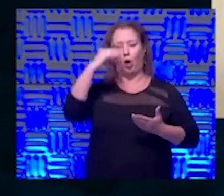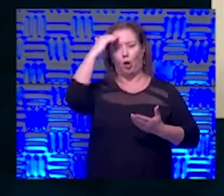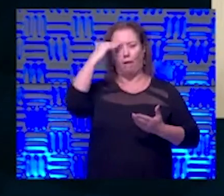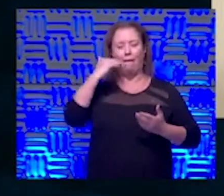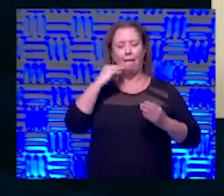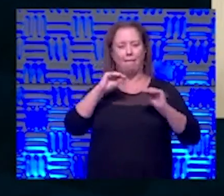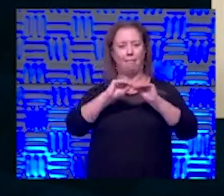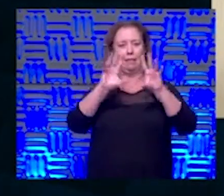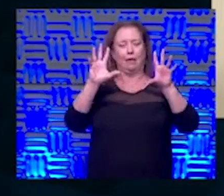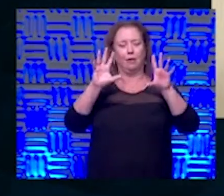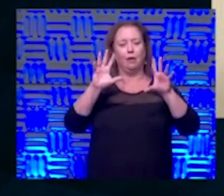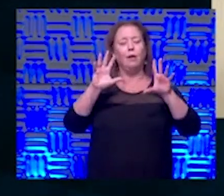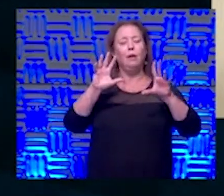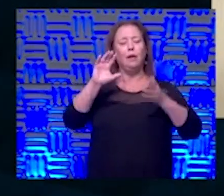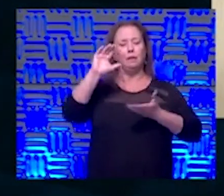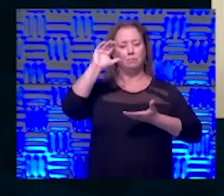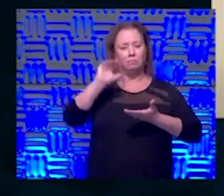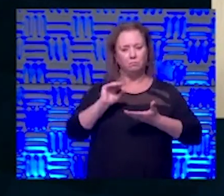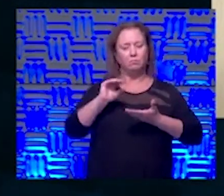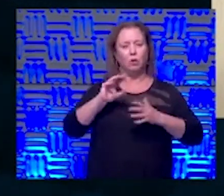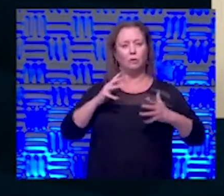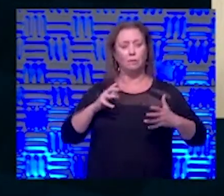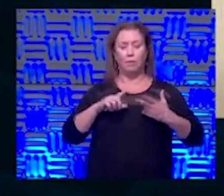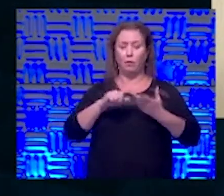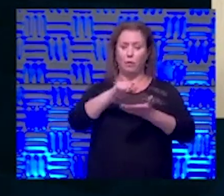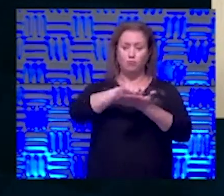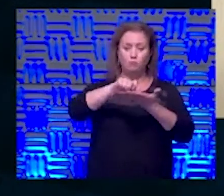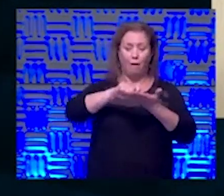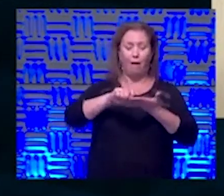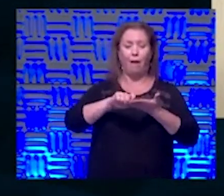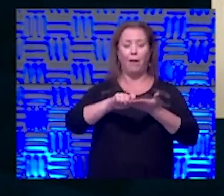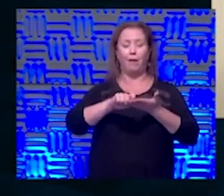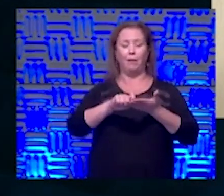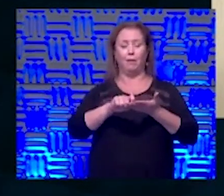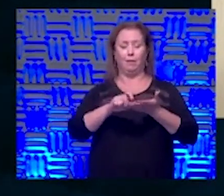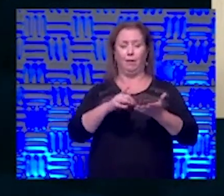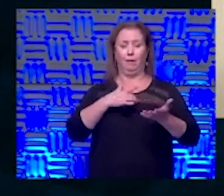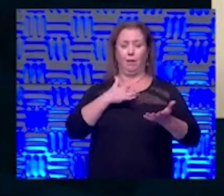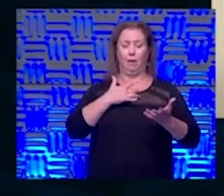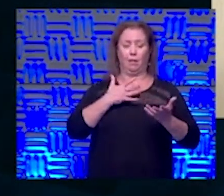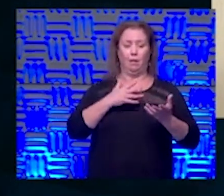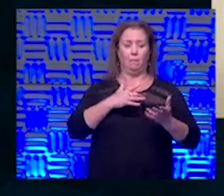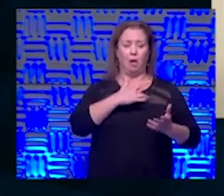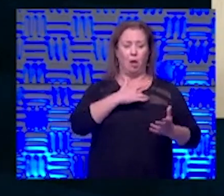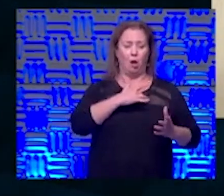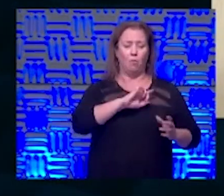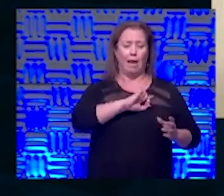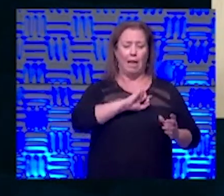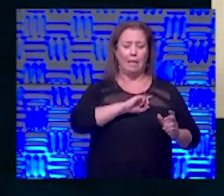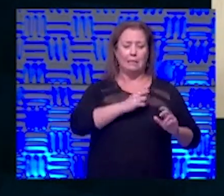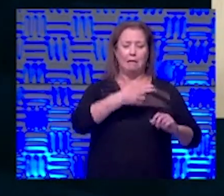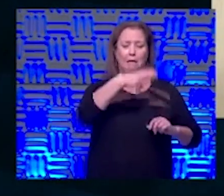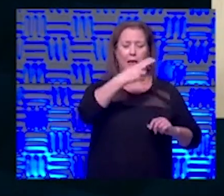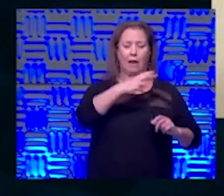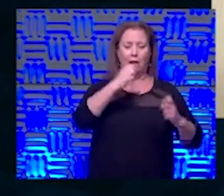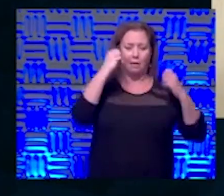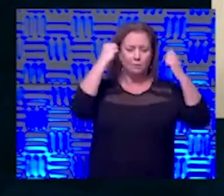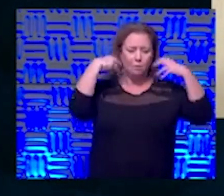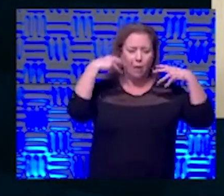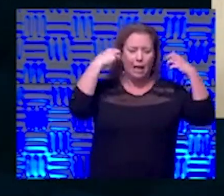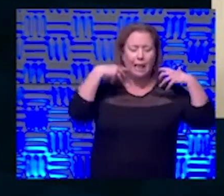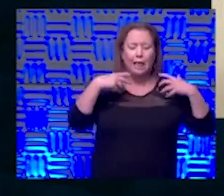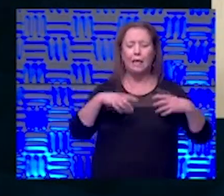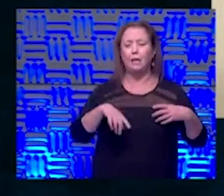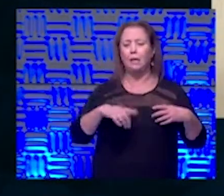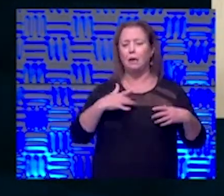and keeping our anxiety in check. So you need to journal to kind of do a rating of where I'm at. I feel my heart rate's elevated right now. I'm kind of sweaty.